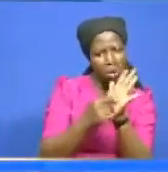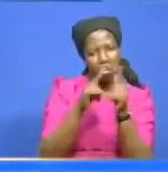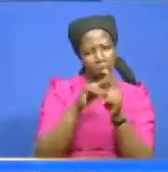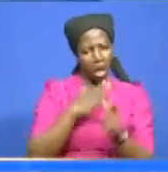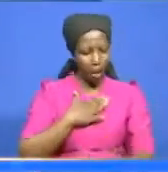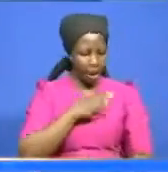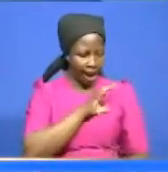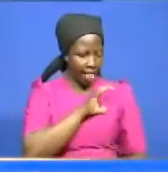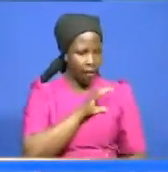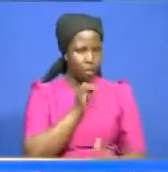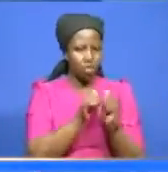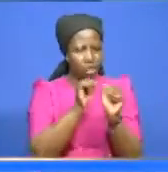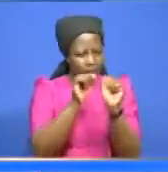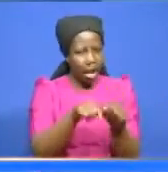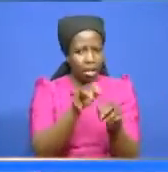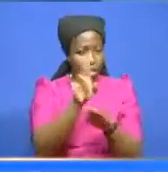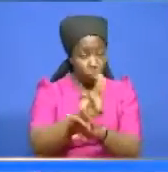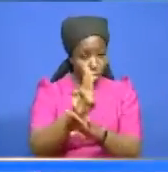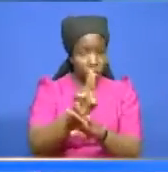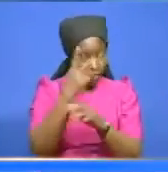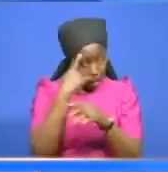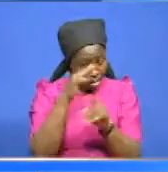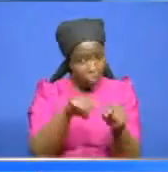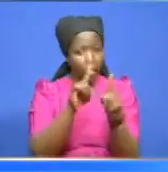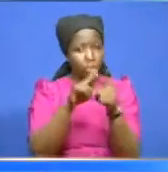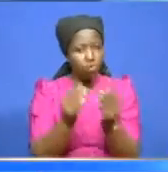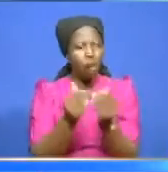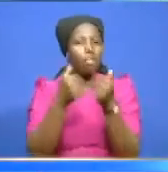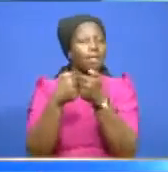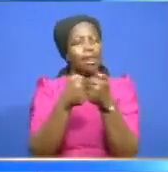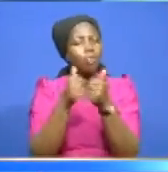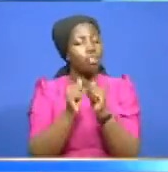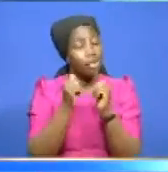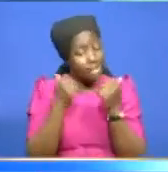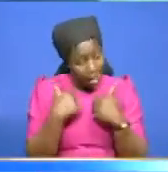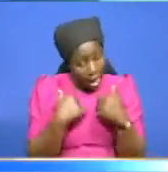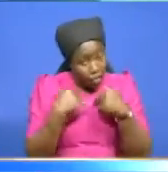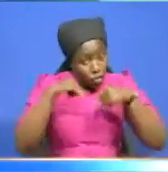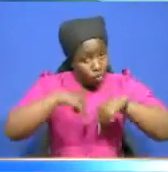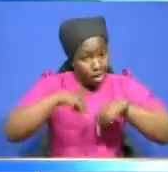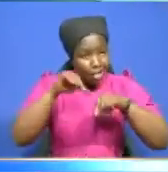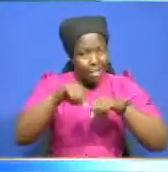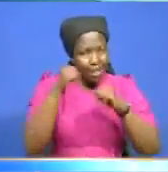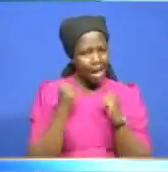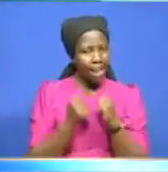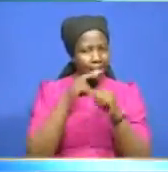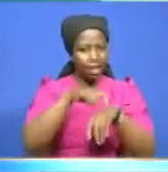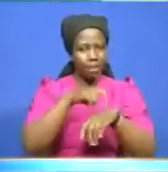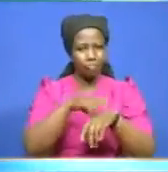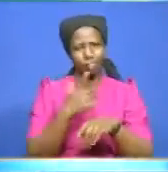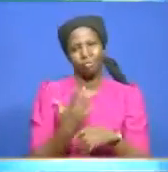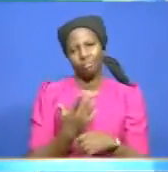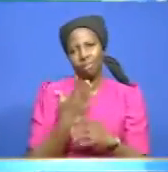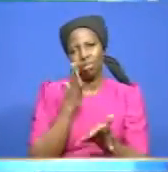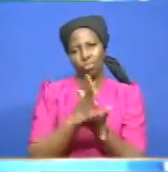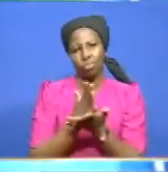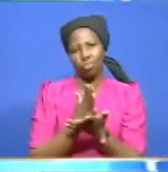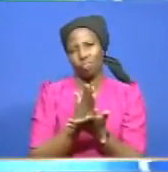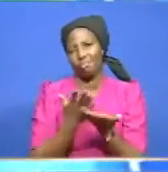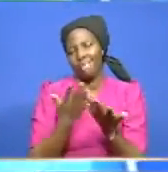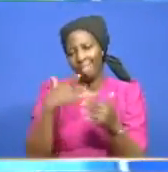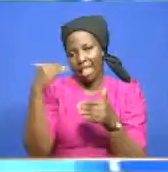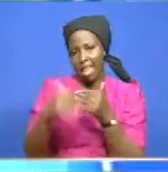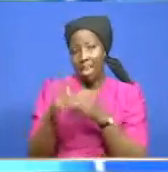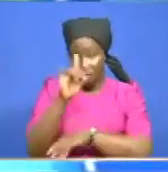they can draw from so that they can tackle those challenges that they're facing in these difficult times. I mean, the irony of it is at the end of the day, you want